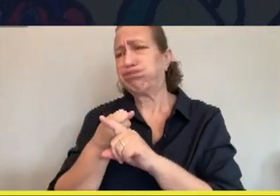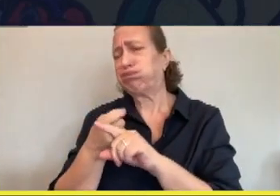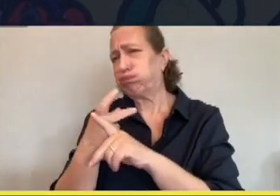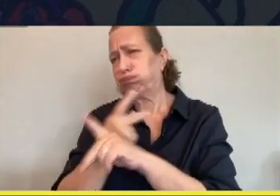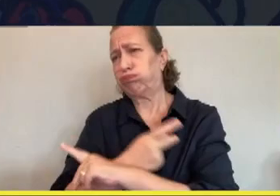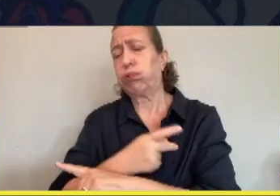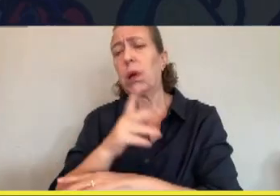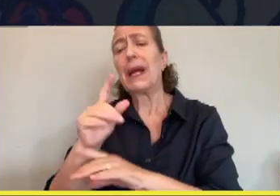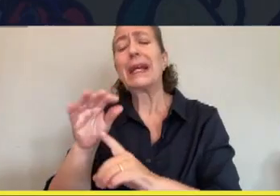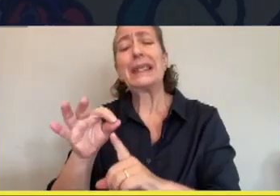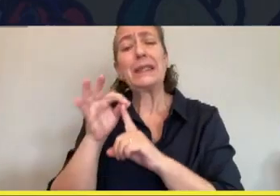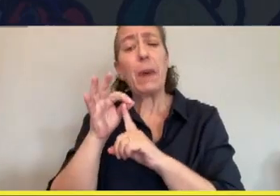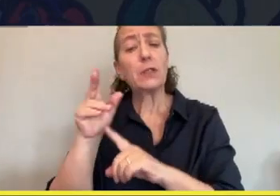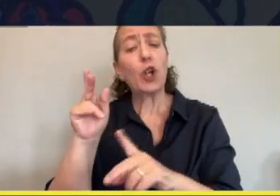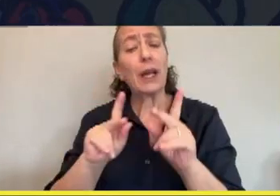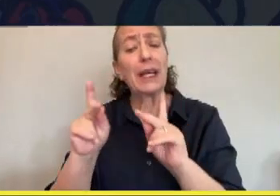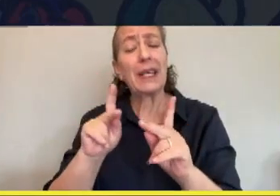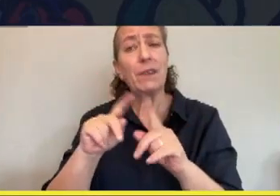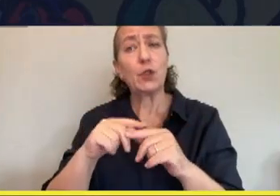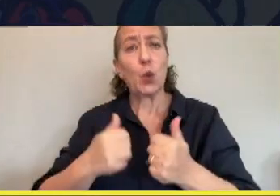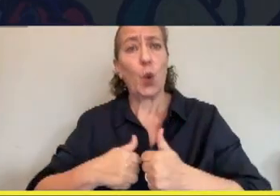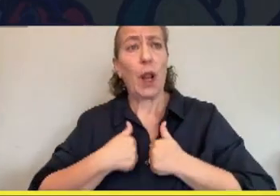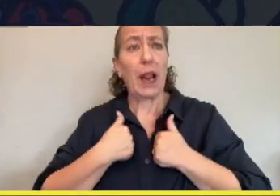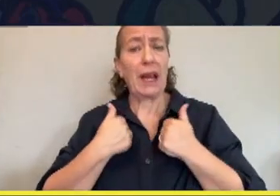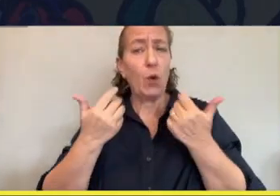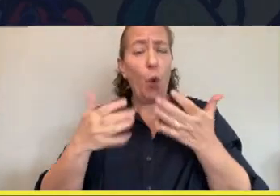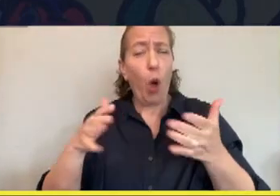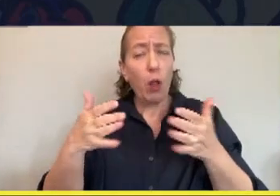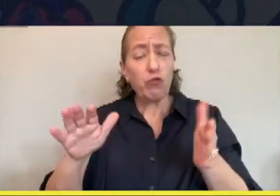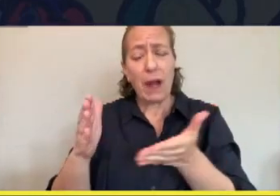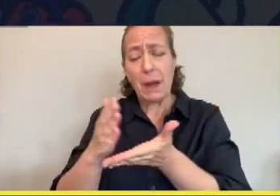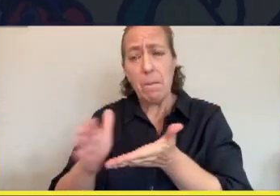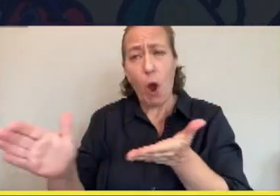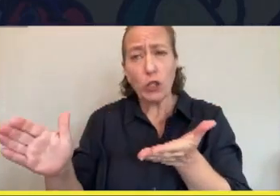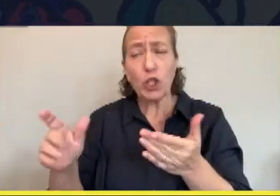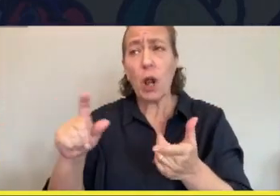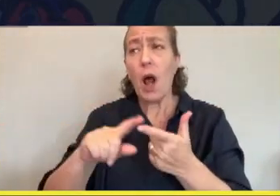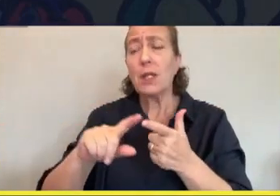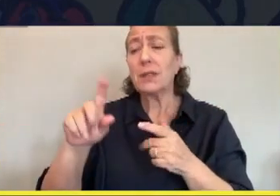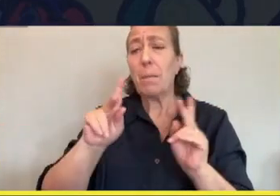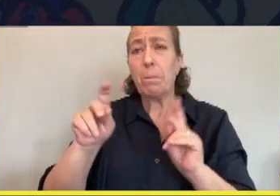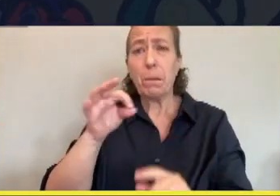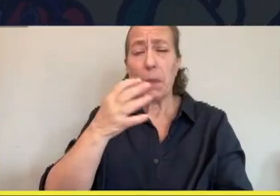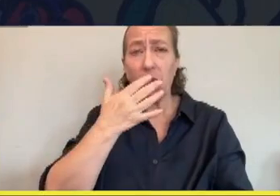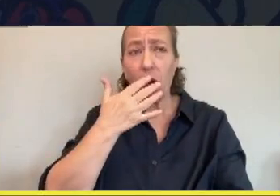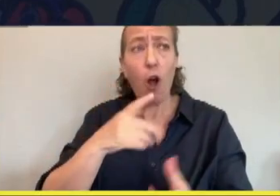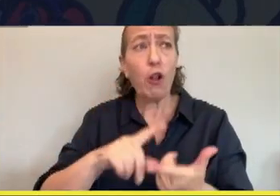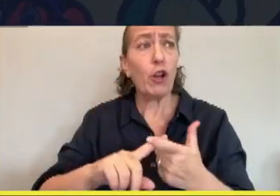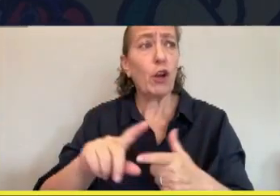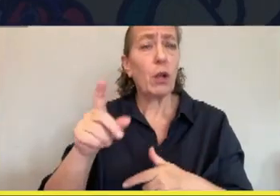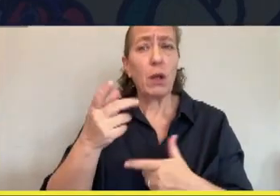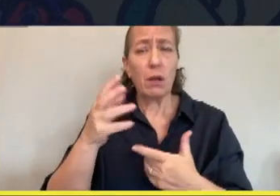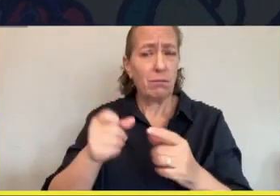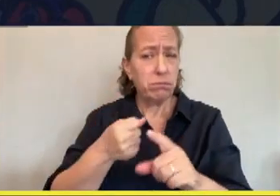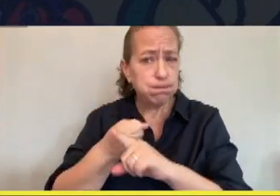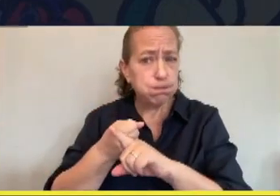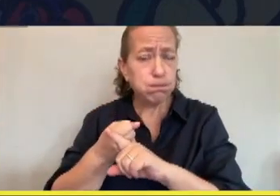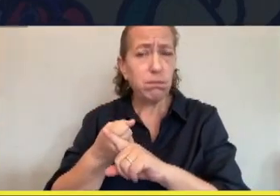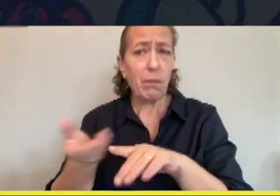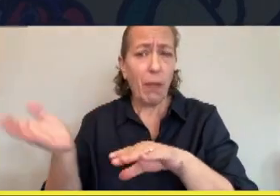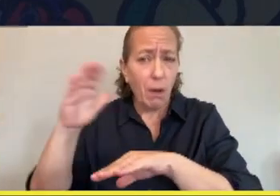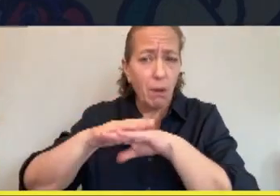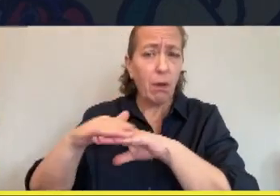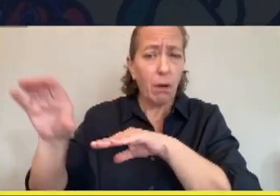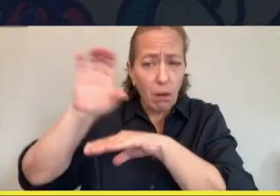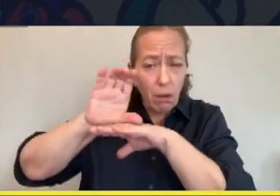individuals who lived on the margins or are marginalized, individuals of color were affected as well. So